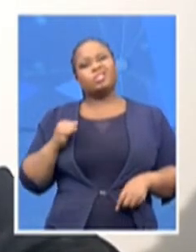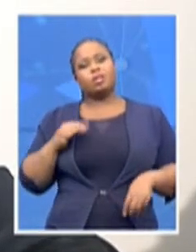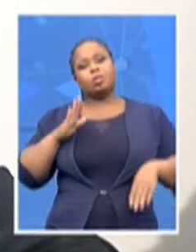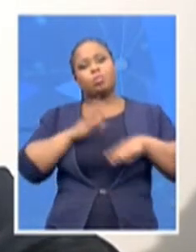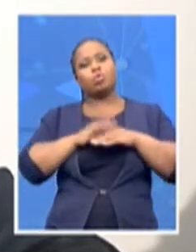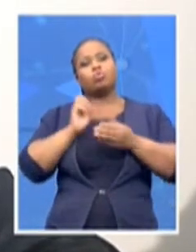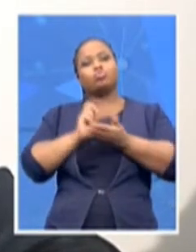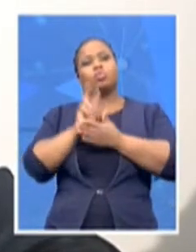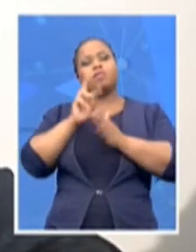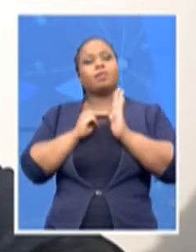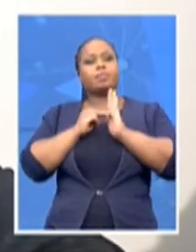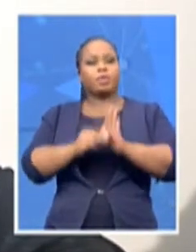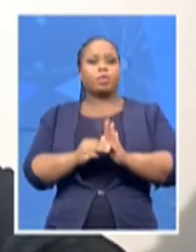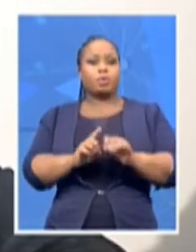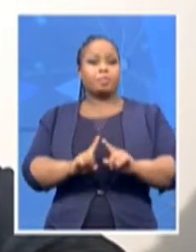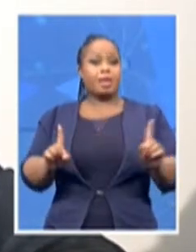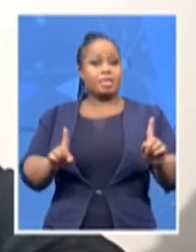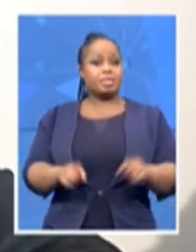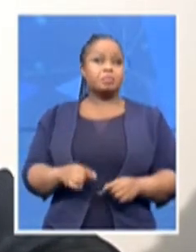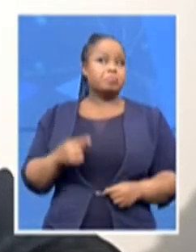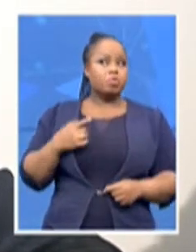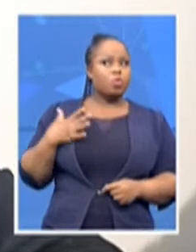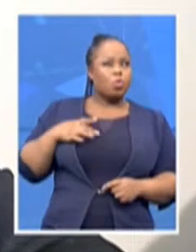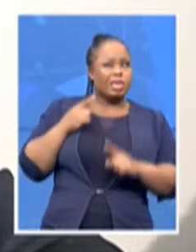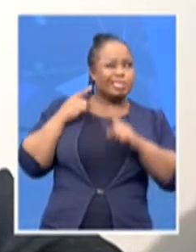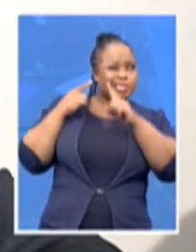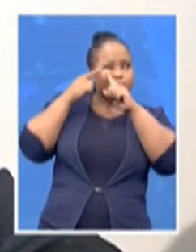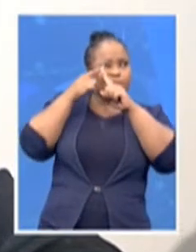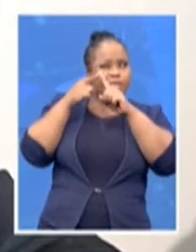say 70%, which says we must get another